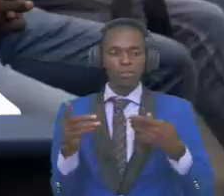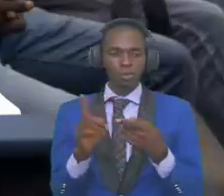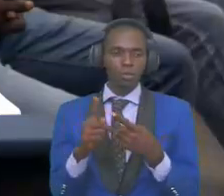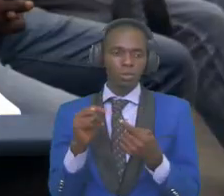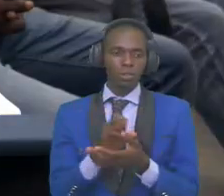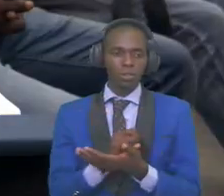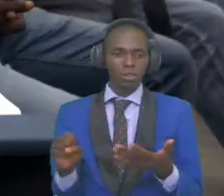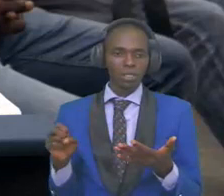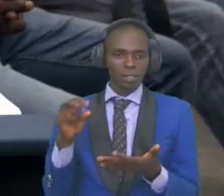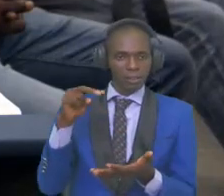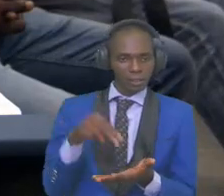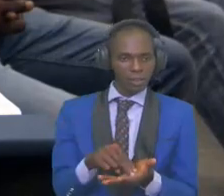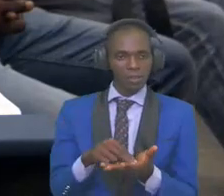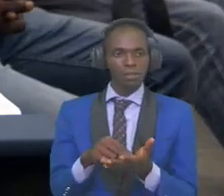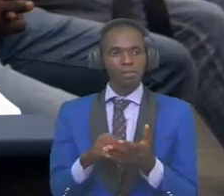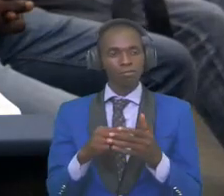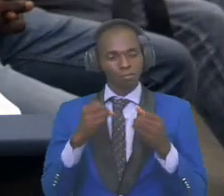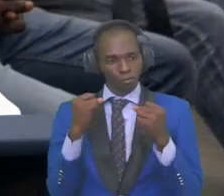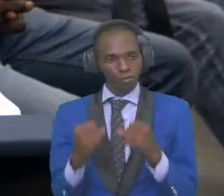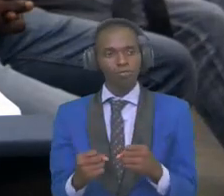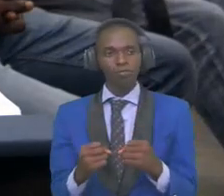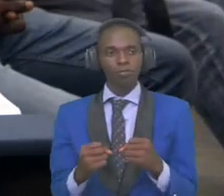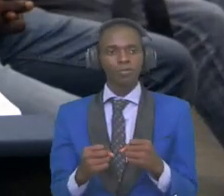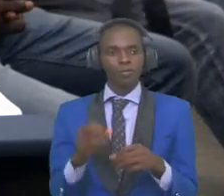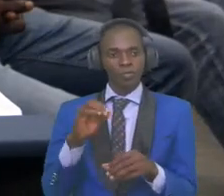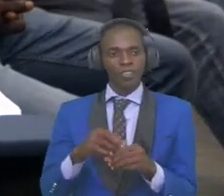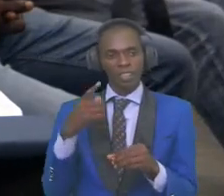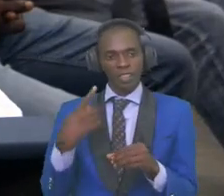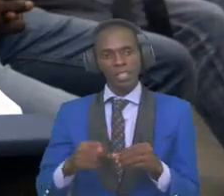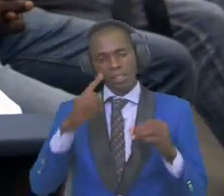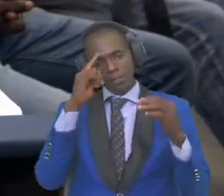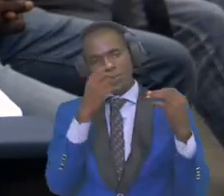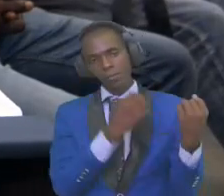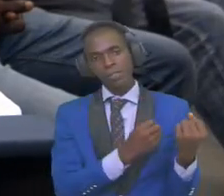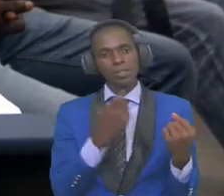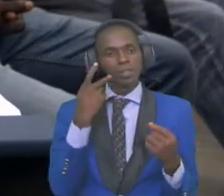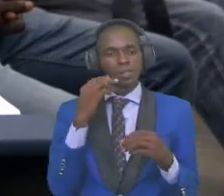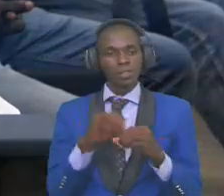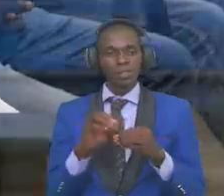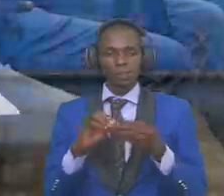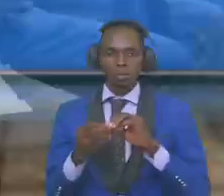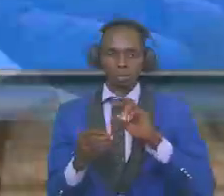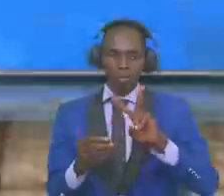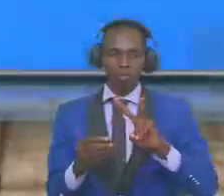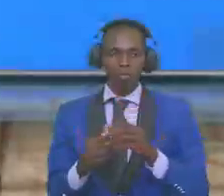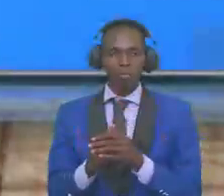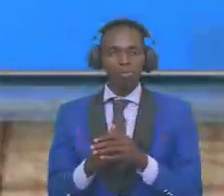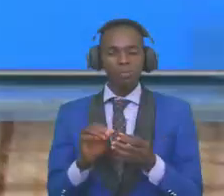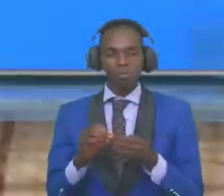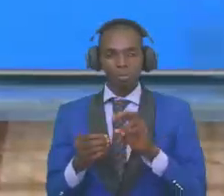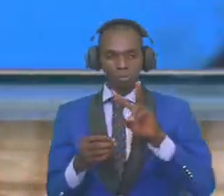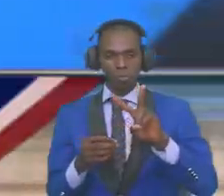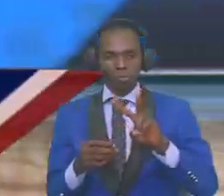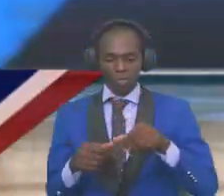saints. Stand fast in the faith. Look at number two there. Number two is